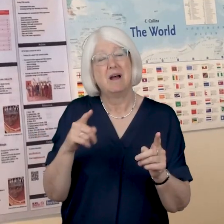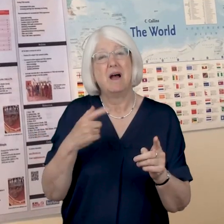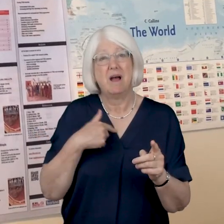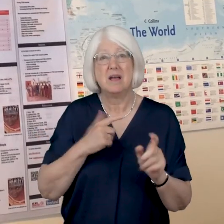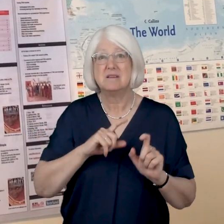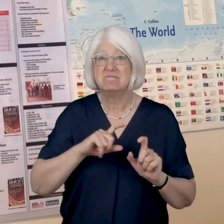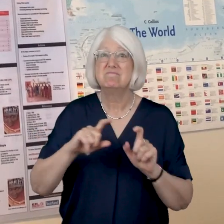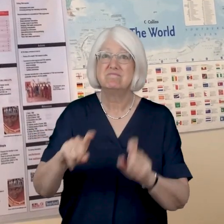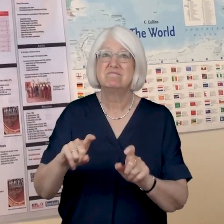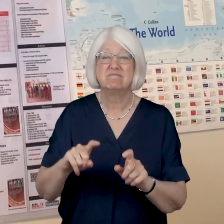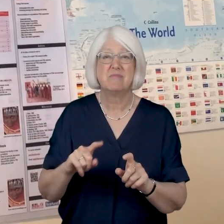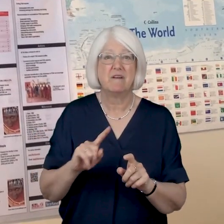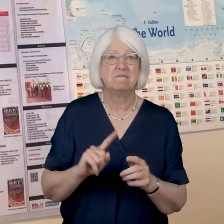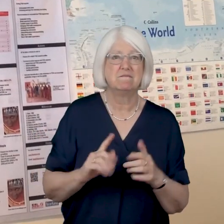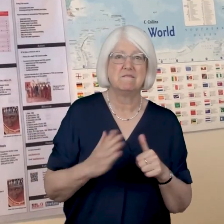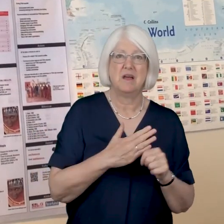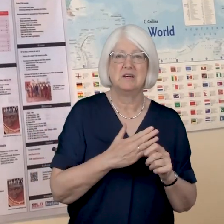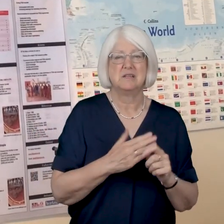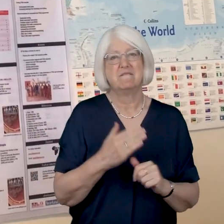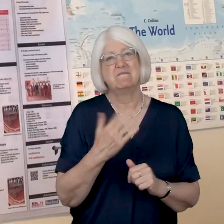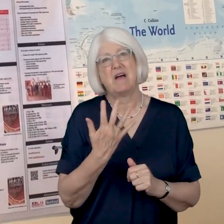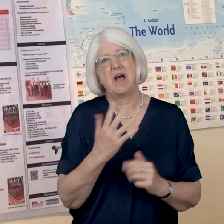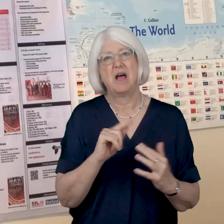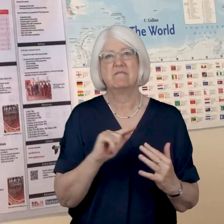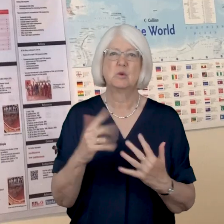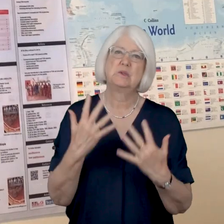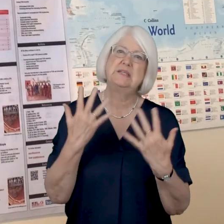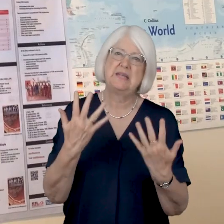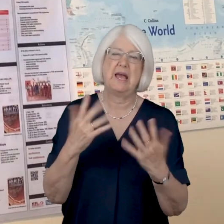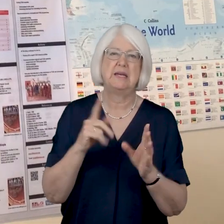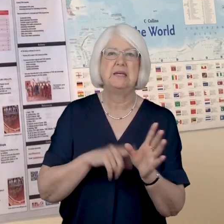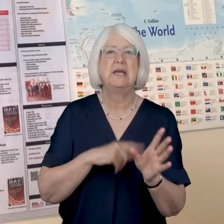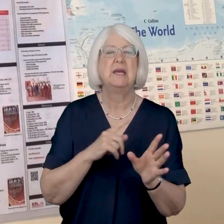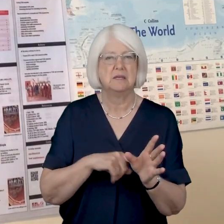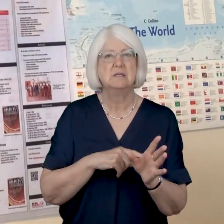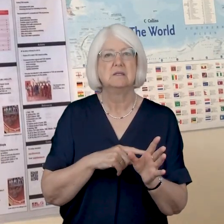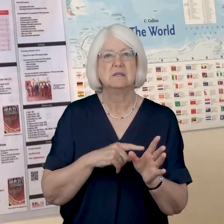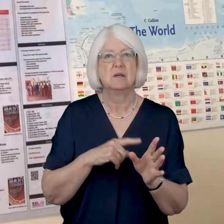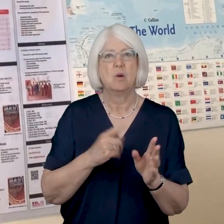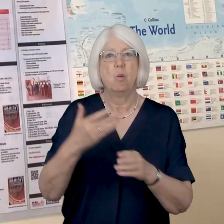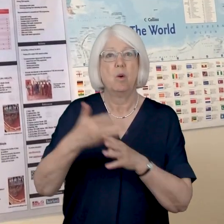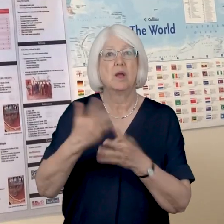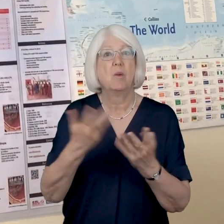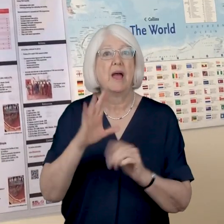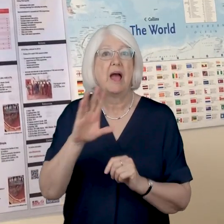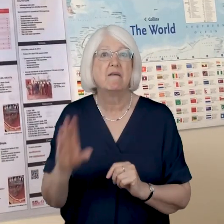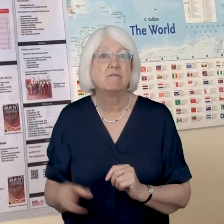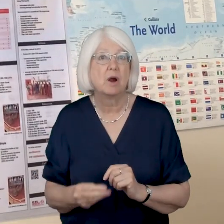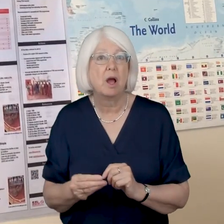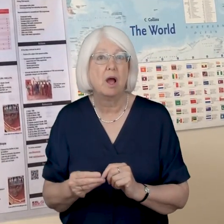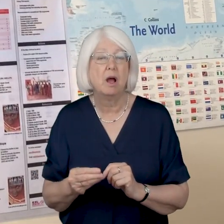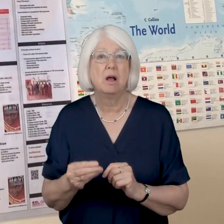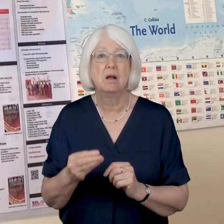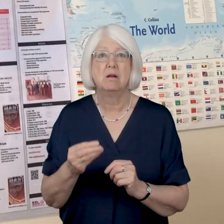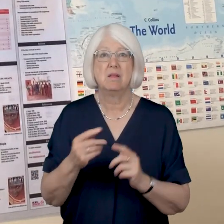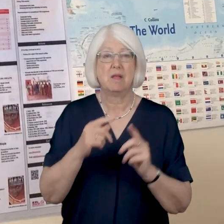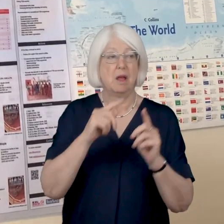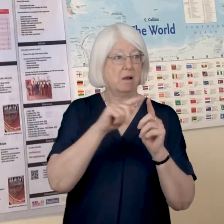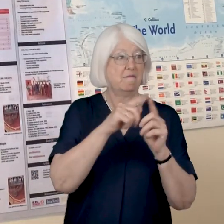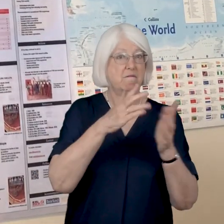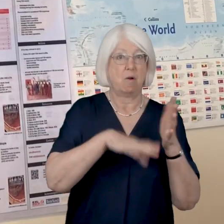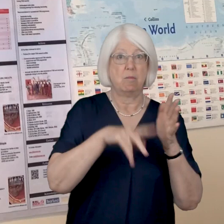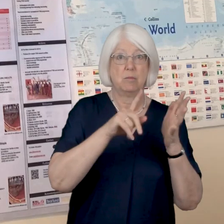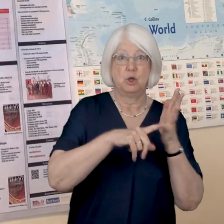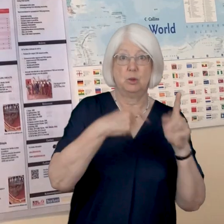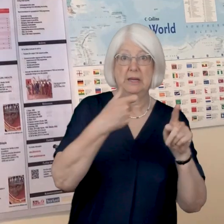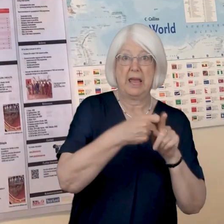working in Africa mostly, and really crossing the pond to go from the UK to other places